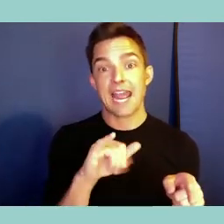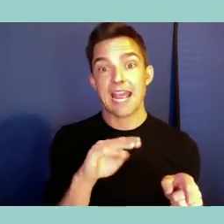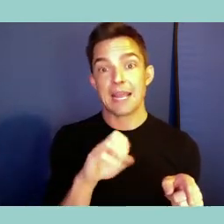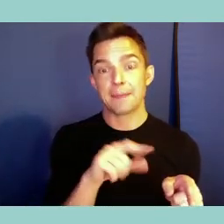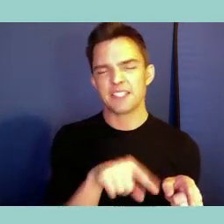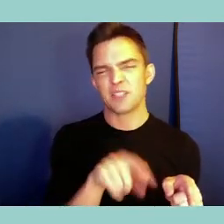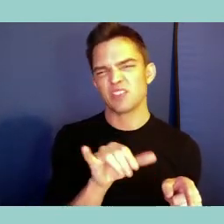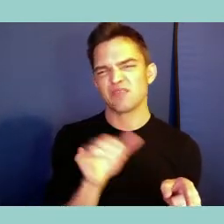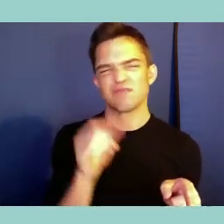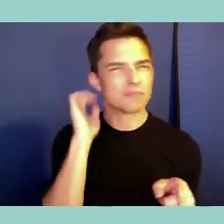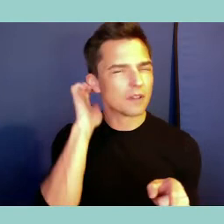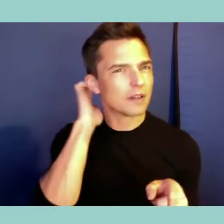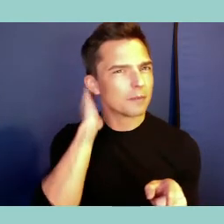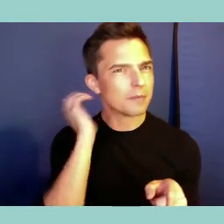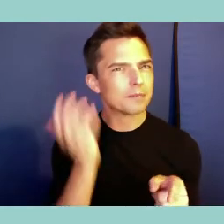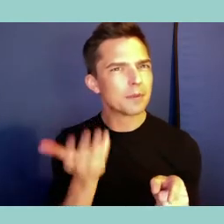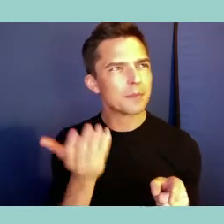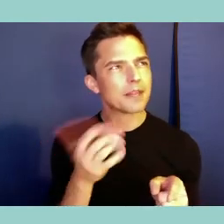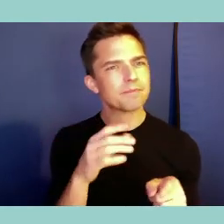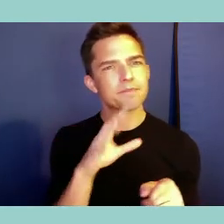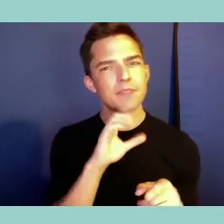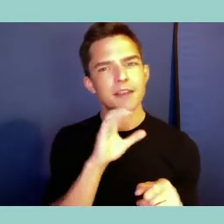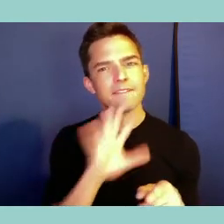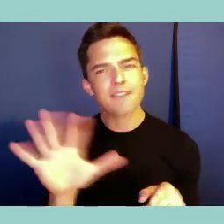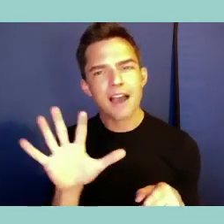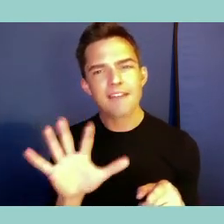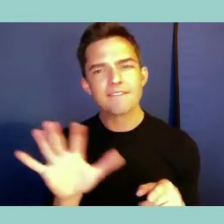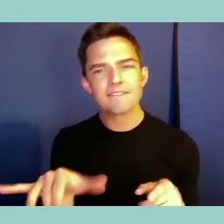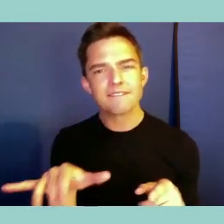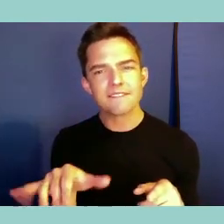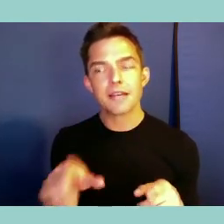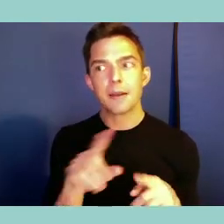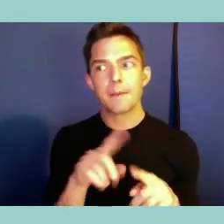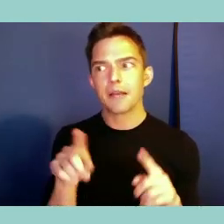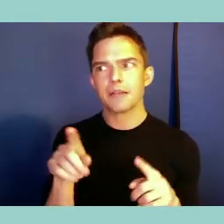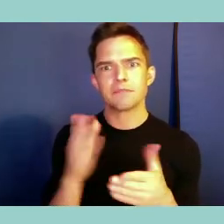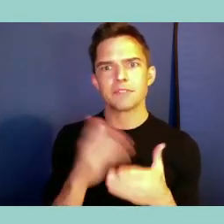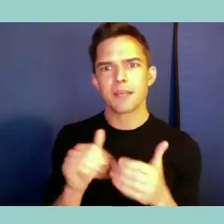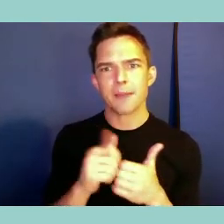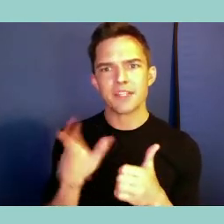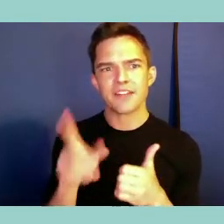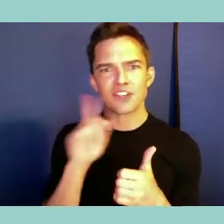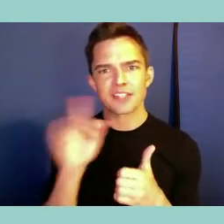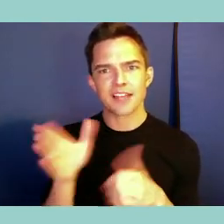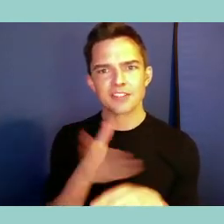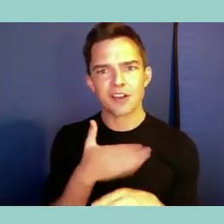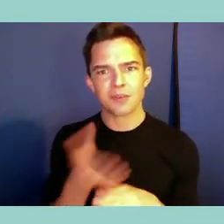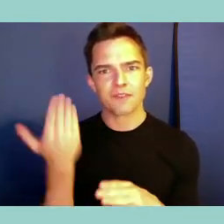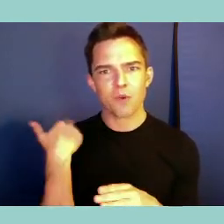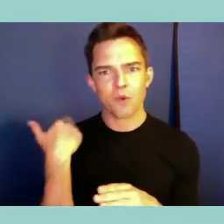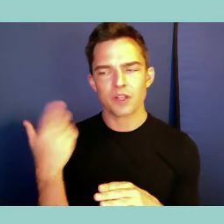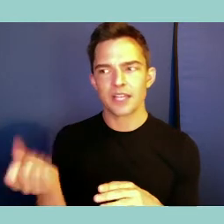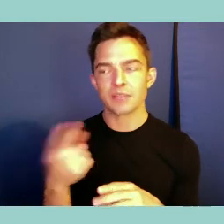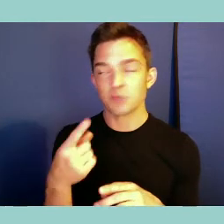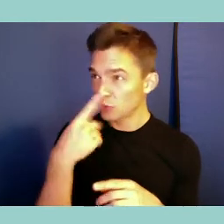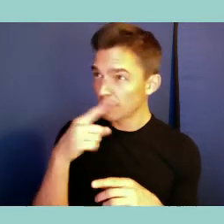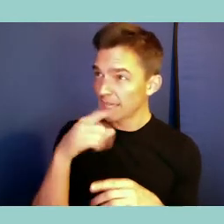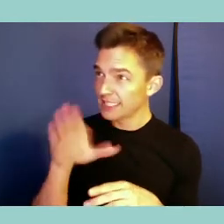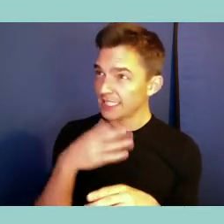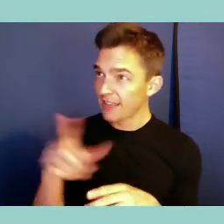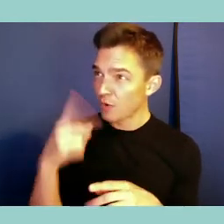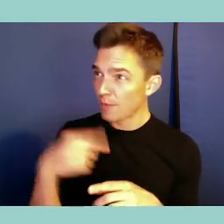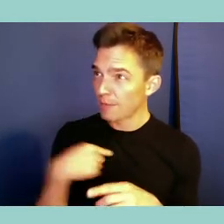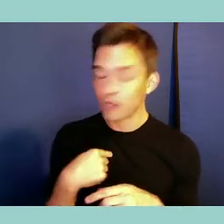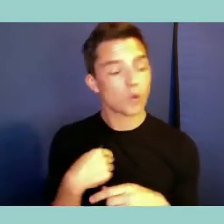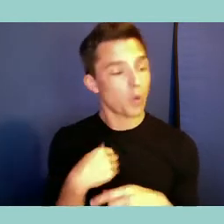And Ames was about maybe 5 years old, but somehow he'd never heard this song before. So he asked me to